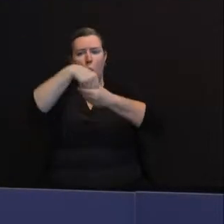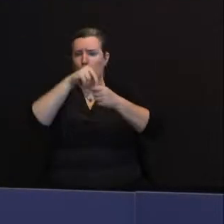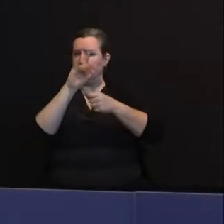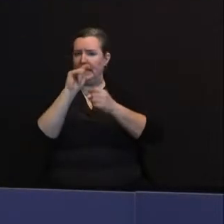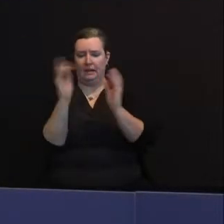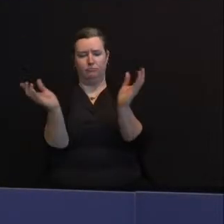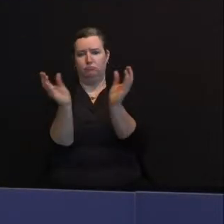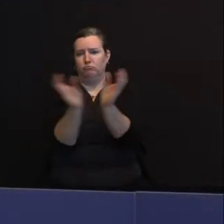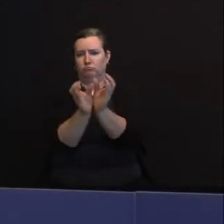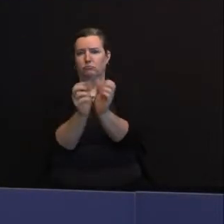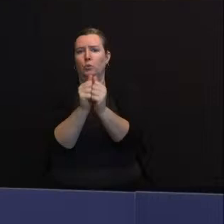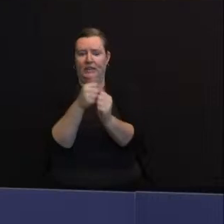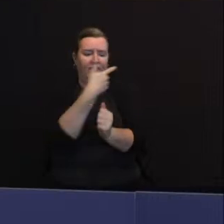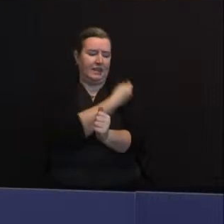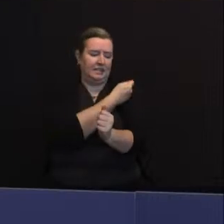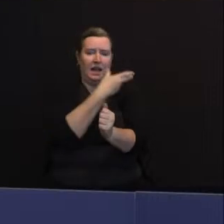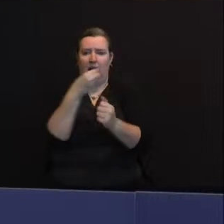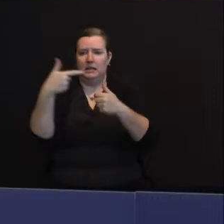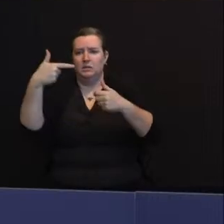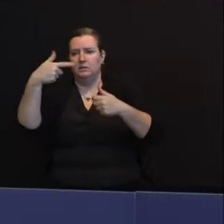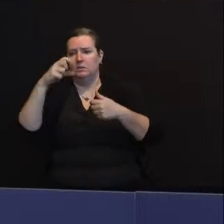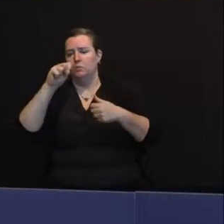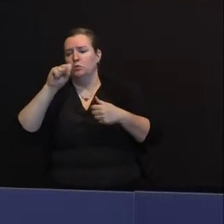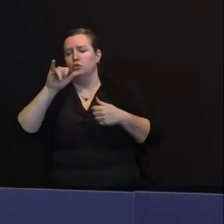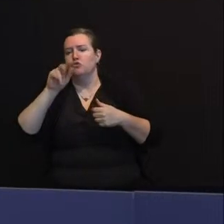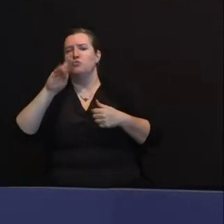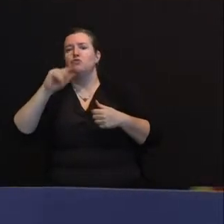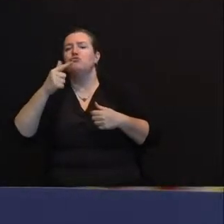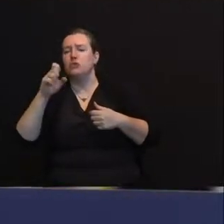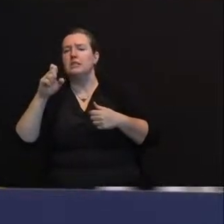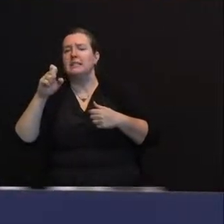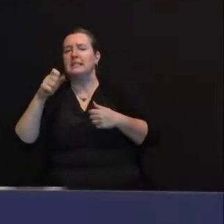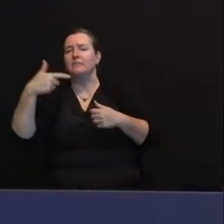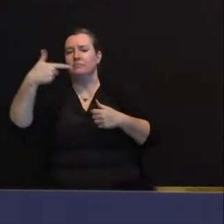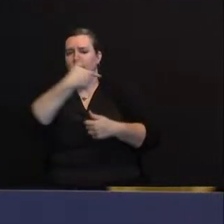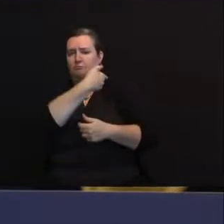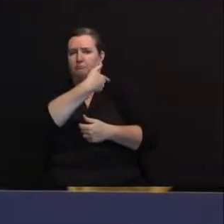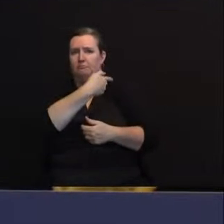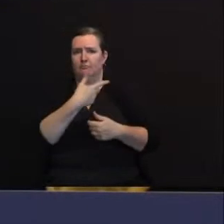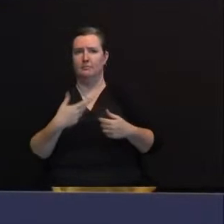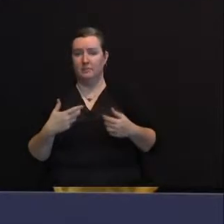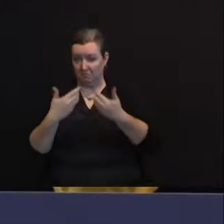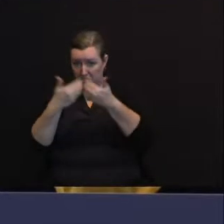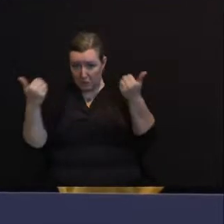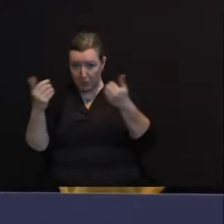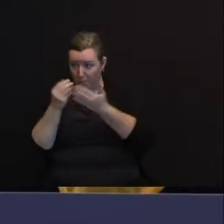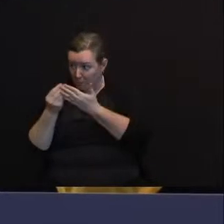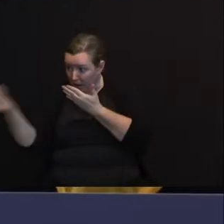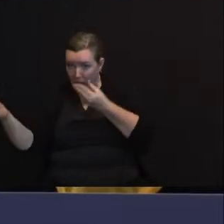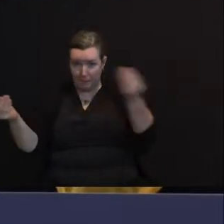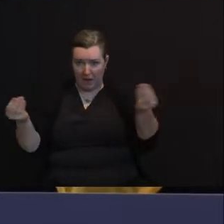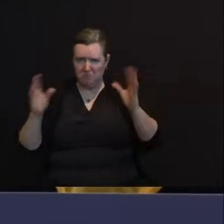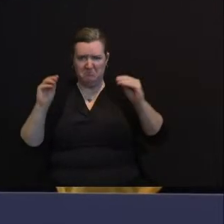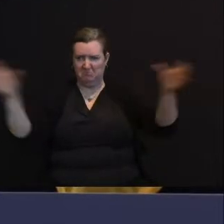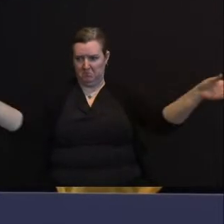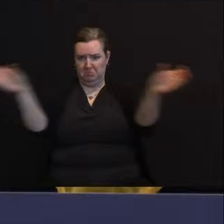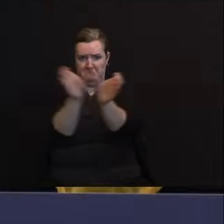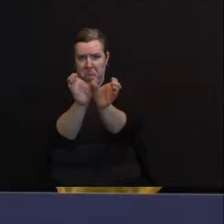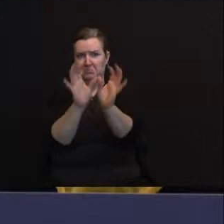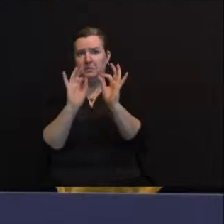the doses, with the vaccine. Right, so we got that. Thank you for that. Dave, you're going to take us home. Thank you.